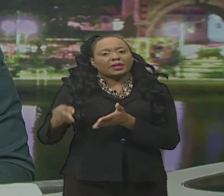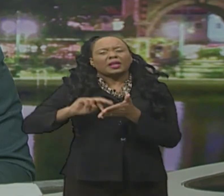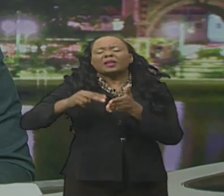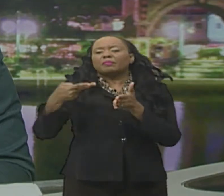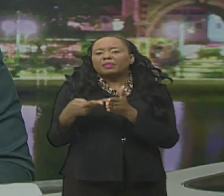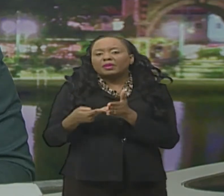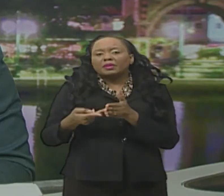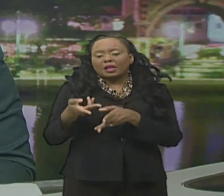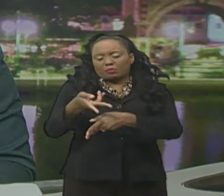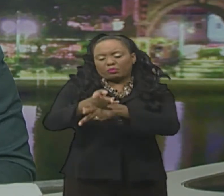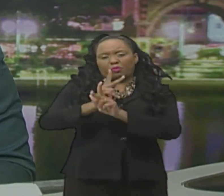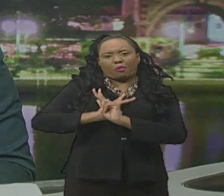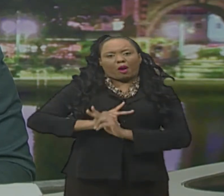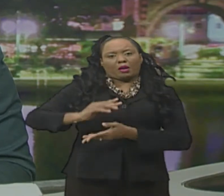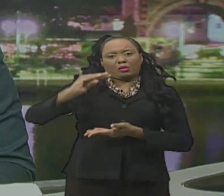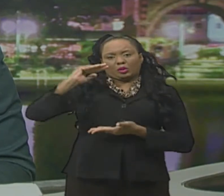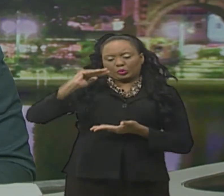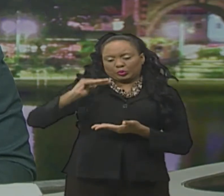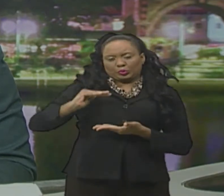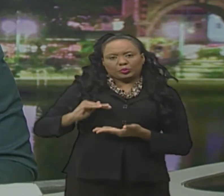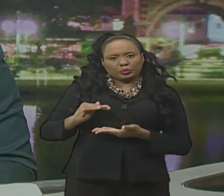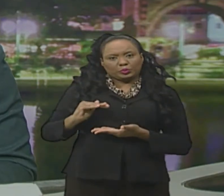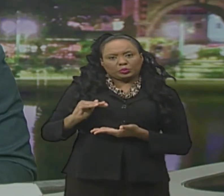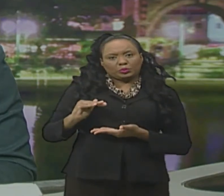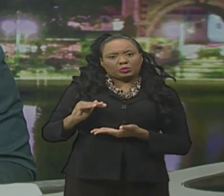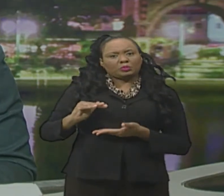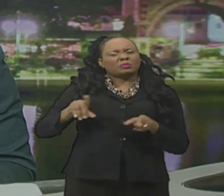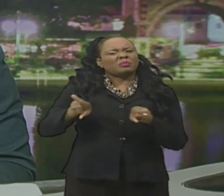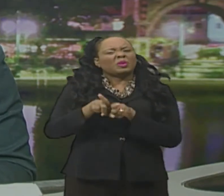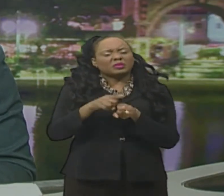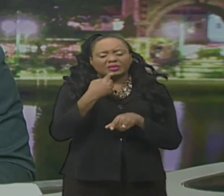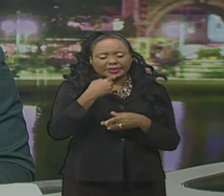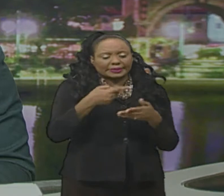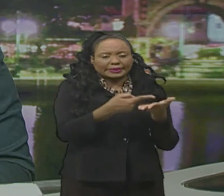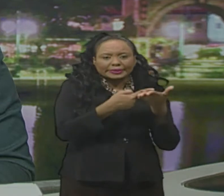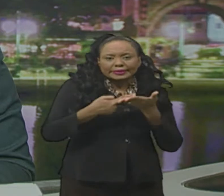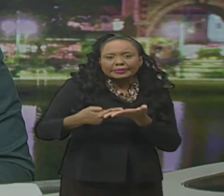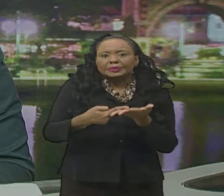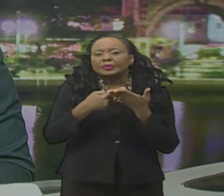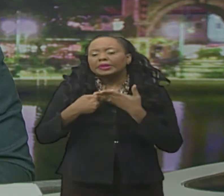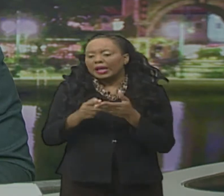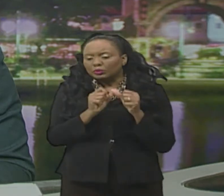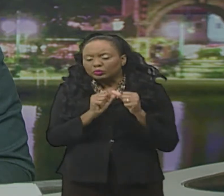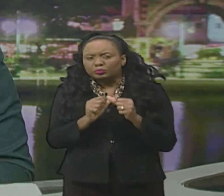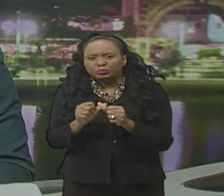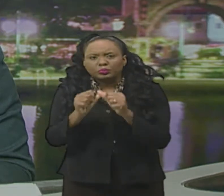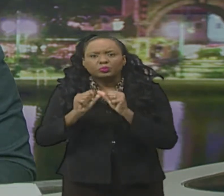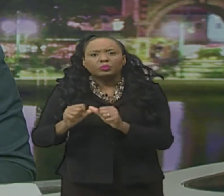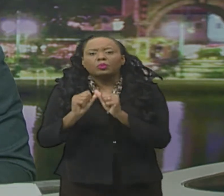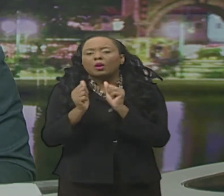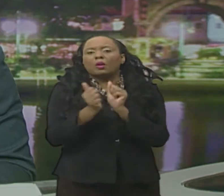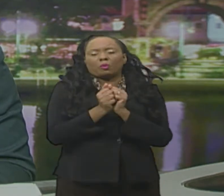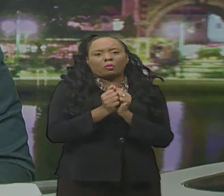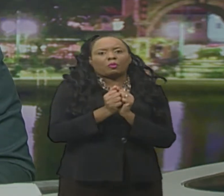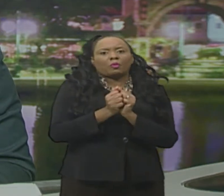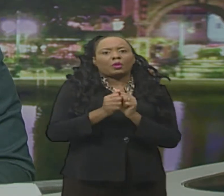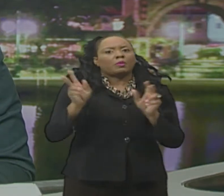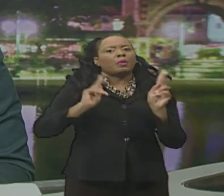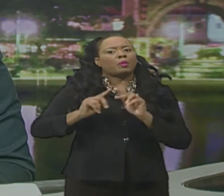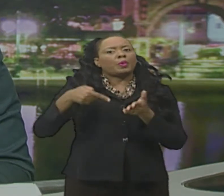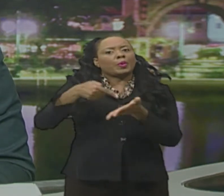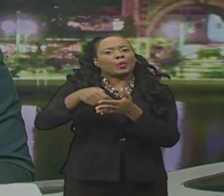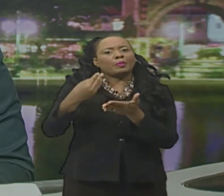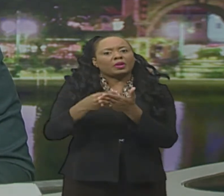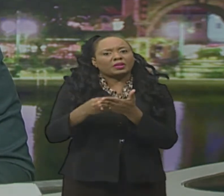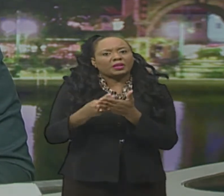reduced borrowing requirements during the quarter. He also says discussions are ongoing with the island's creditors as efforts continue